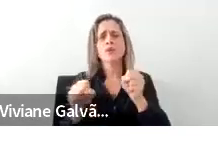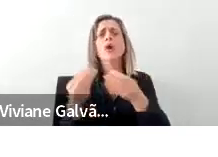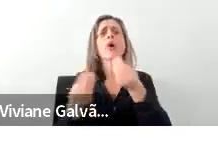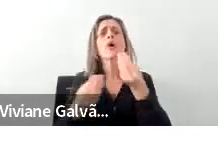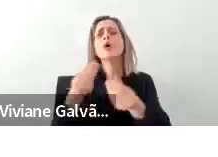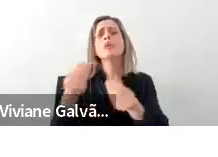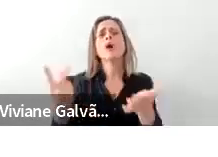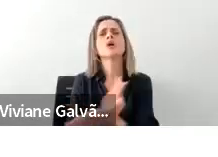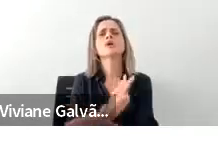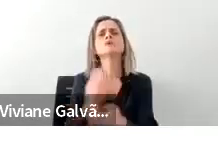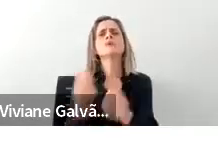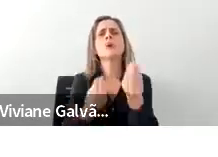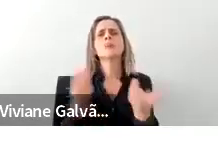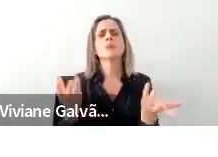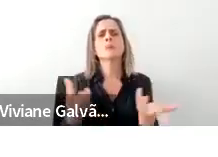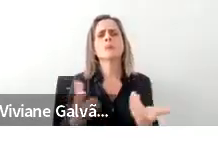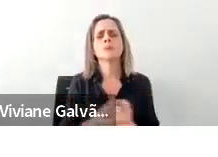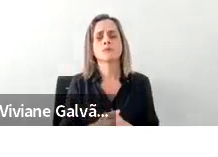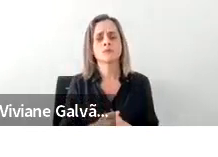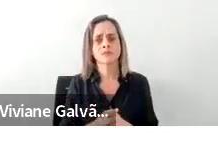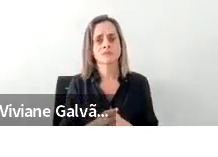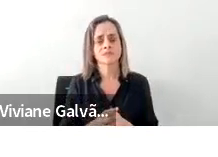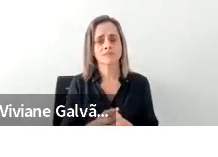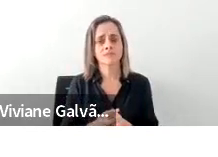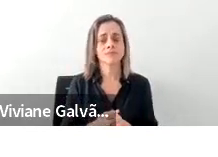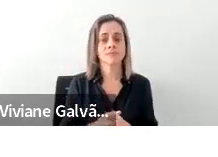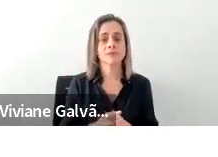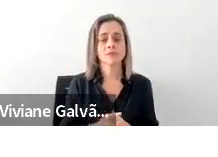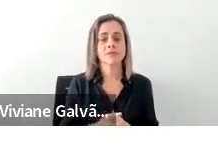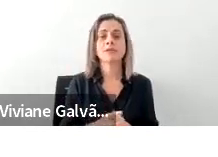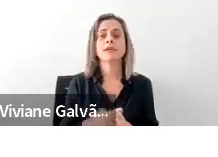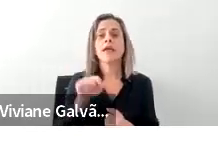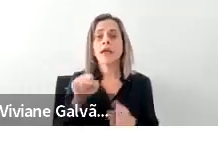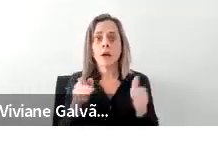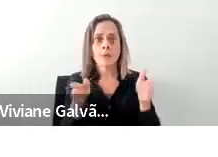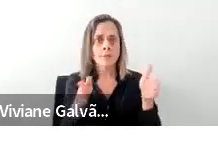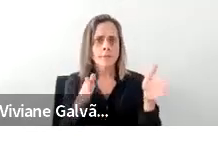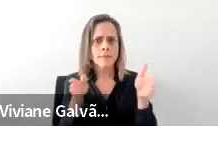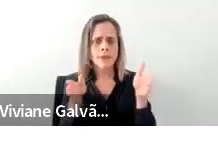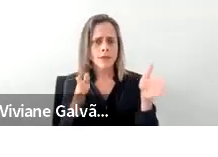is a transient state in which our productive powers have been seized,